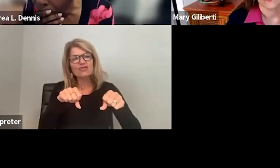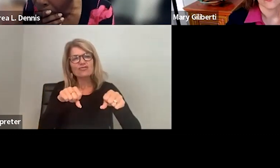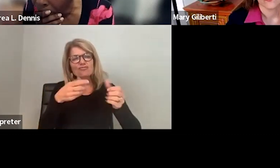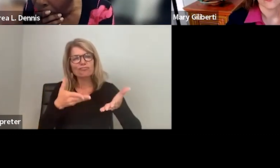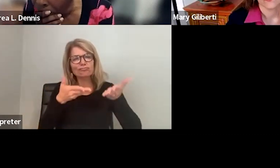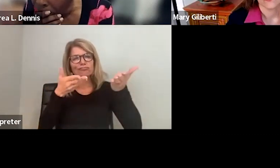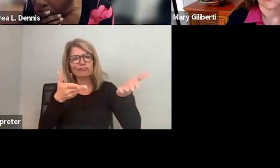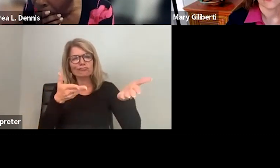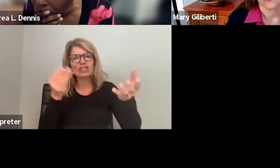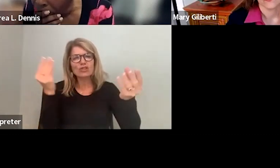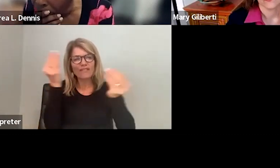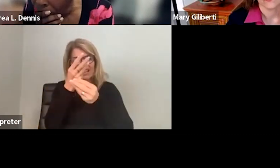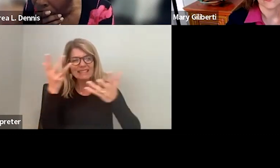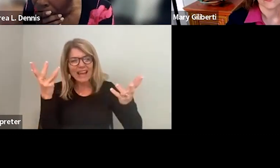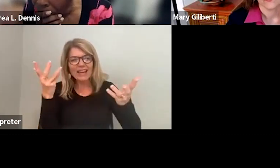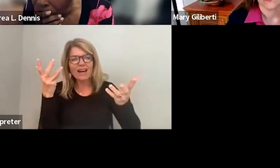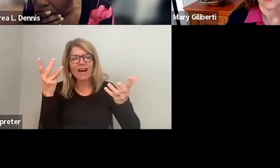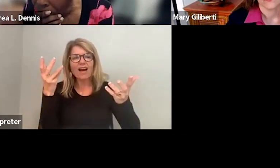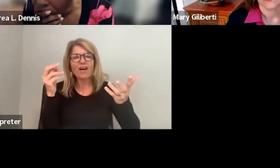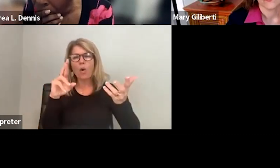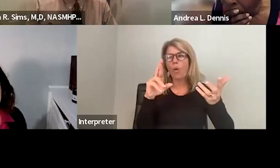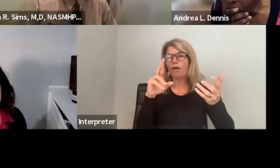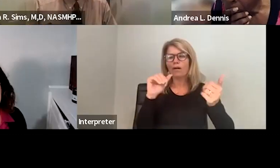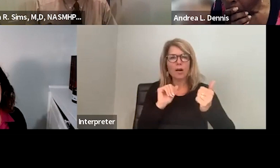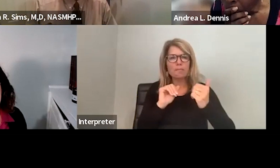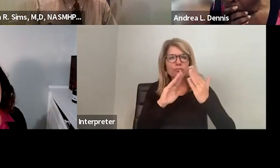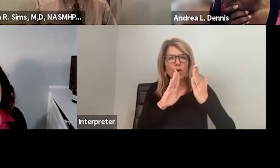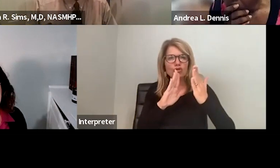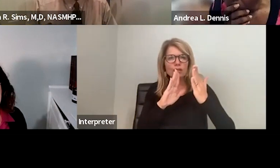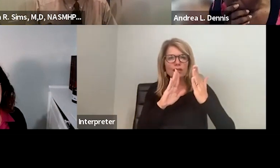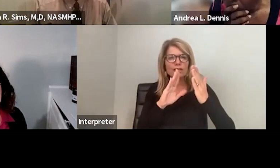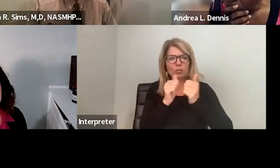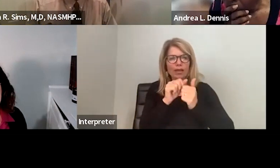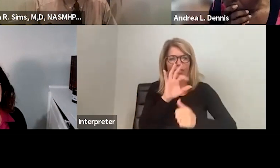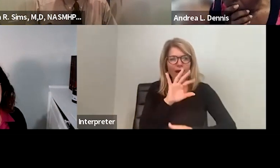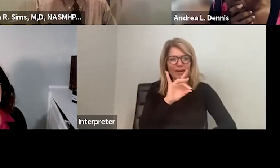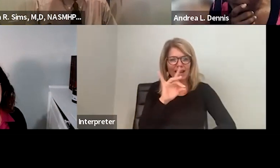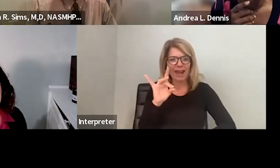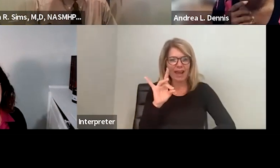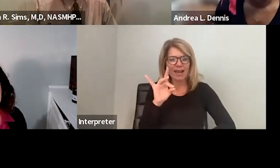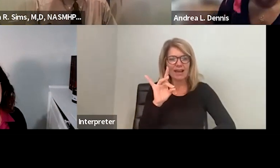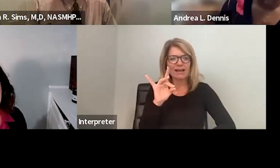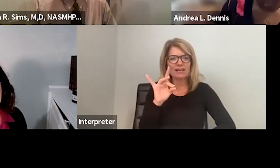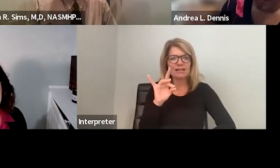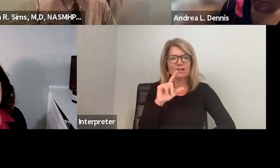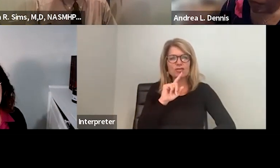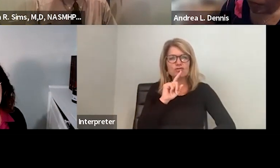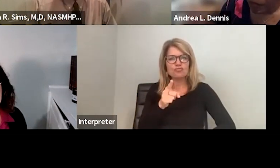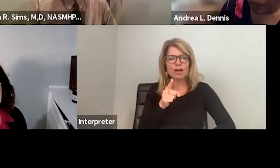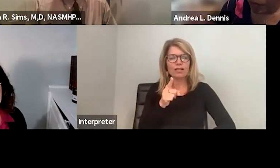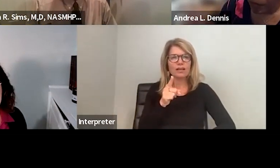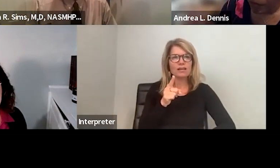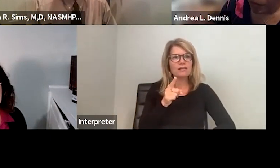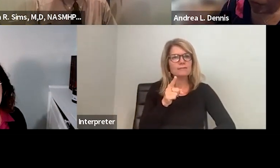any data or thinking about approaches that where 988 has been able to really work in terms